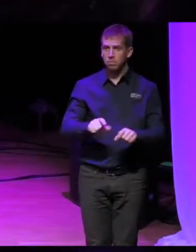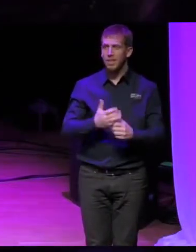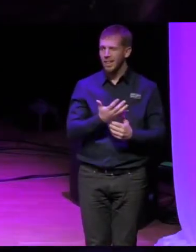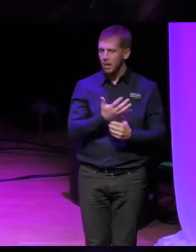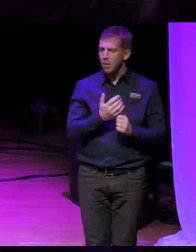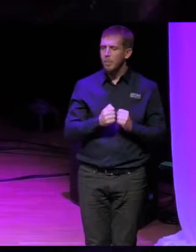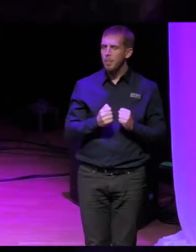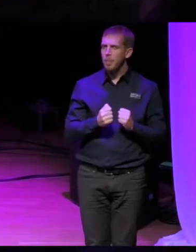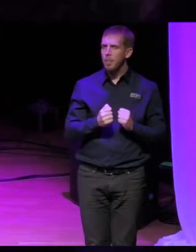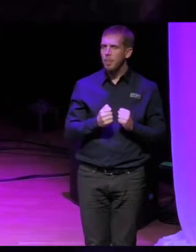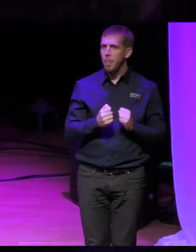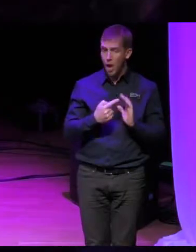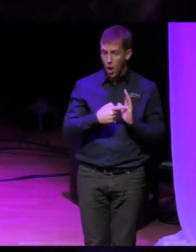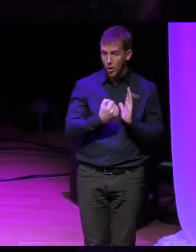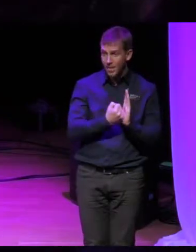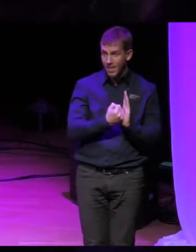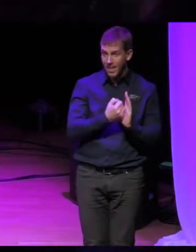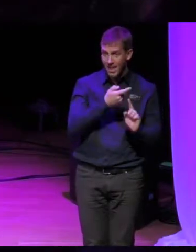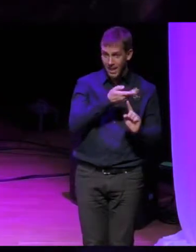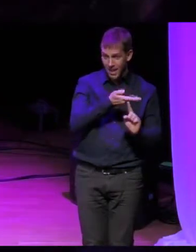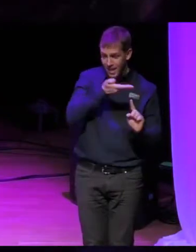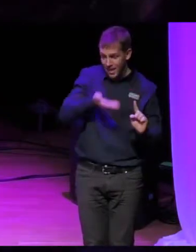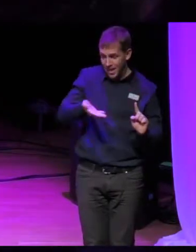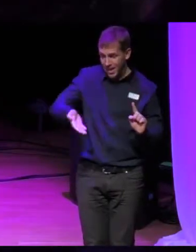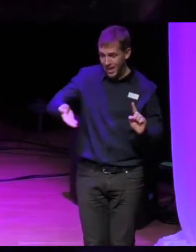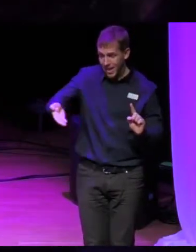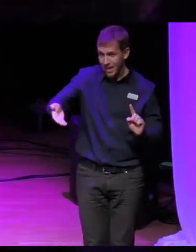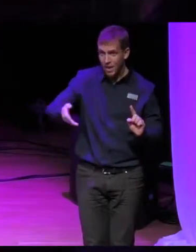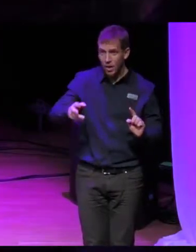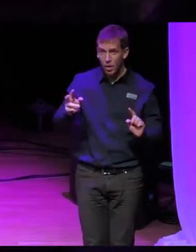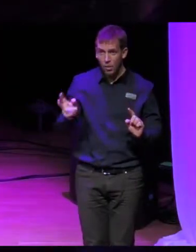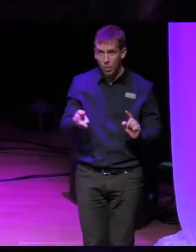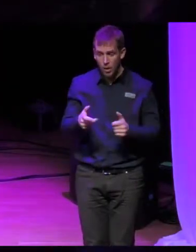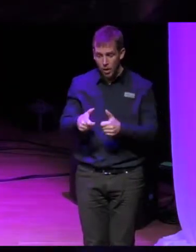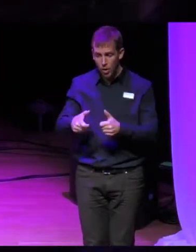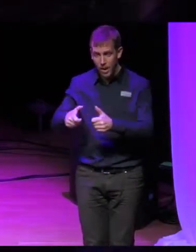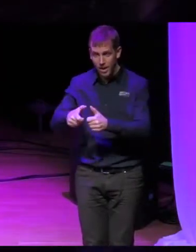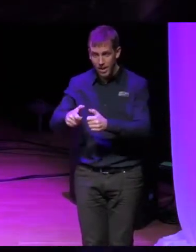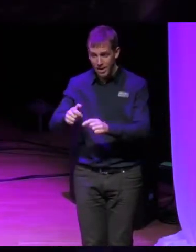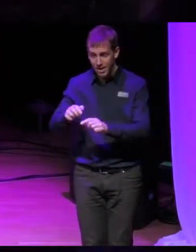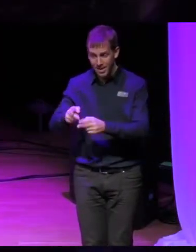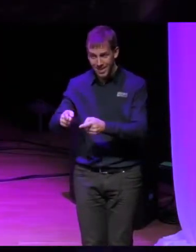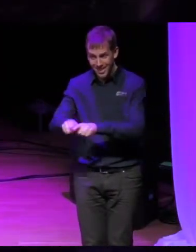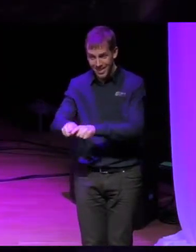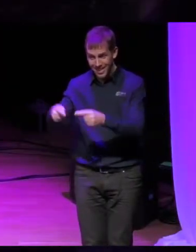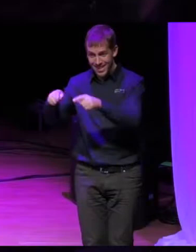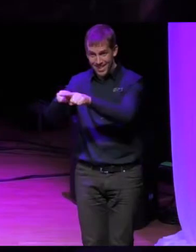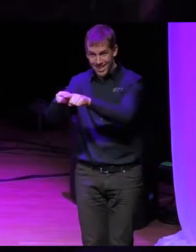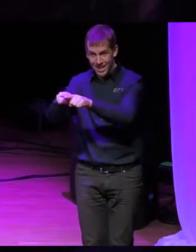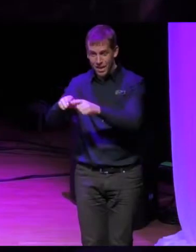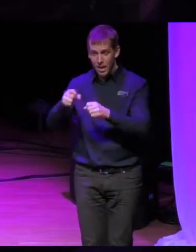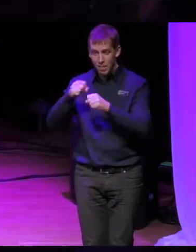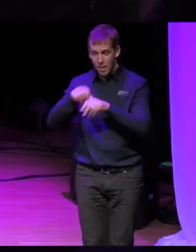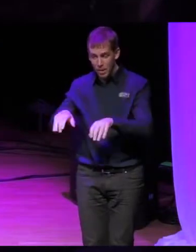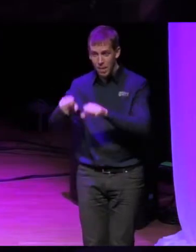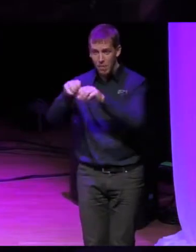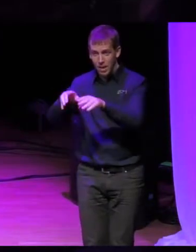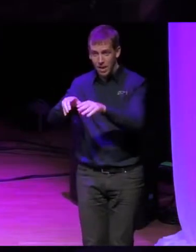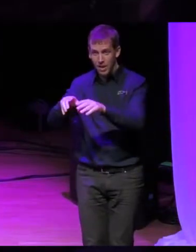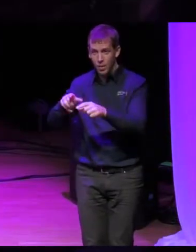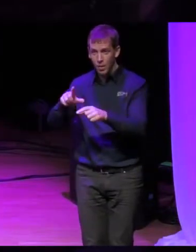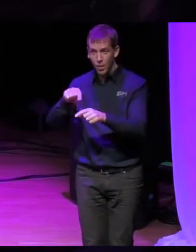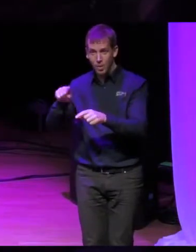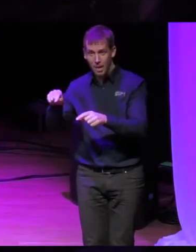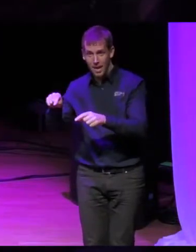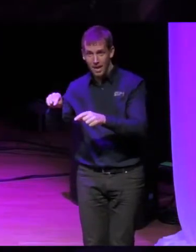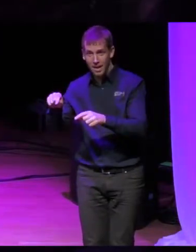year, legislation is difficult. You have to go through both houses of Congress, you have to get the majority vote, and in some instances you have to overcome